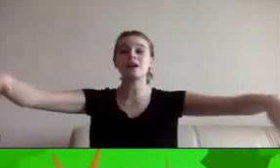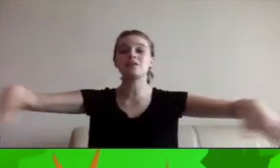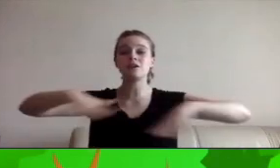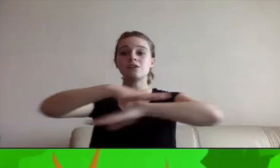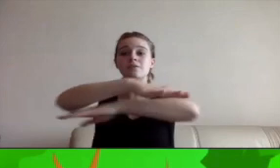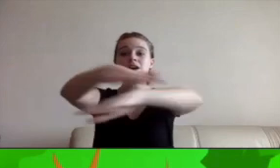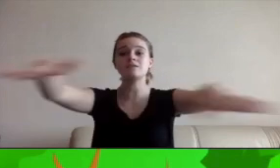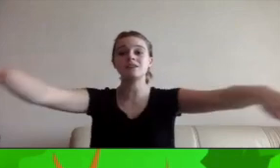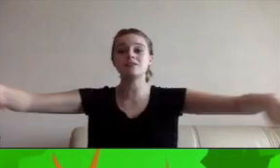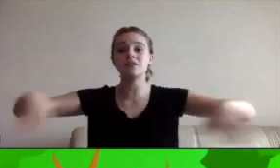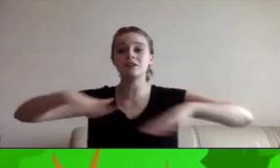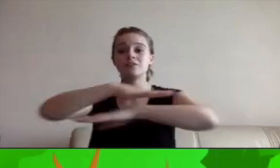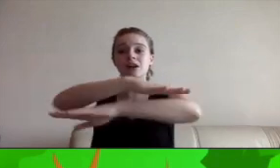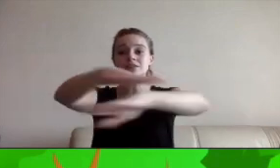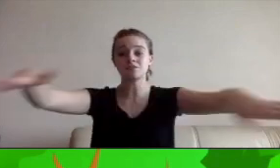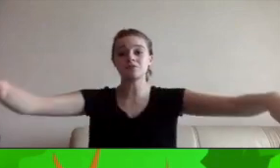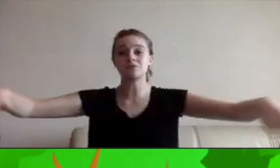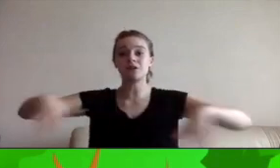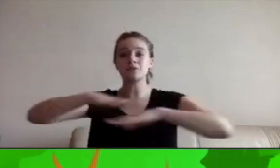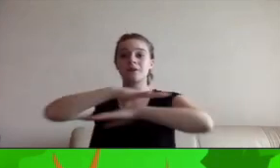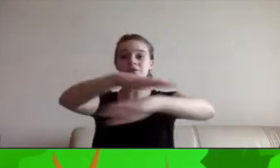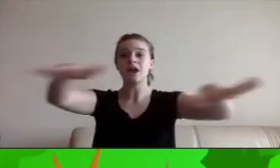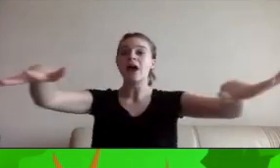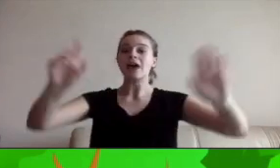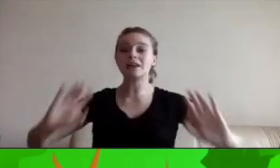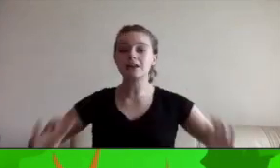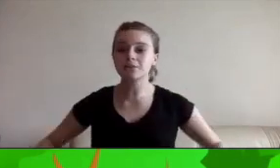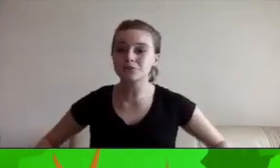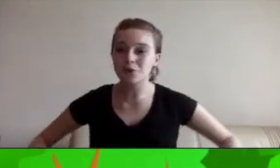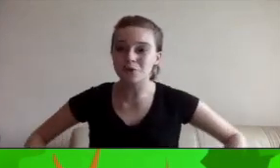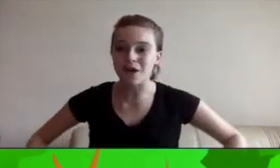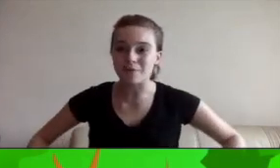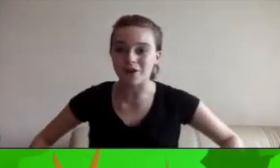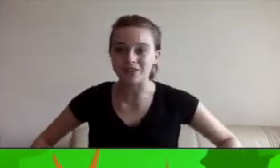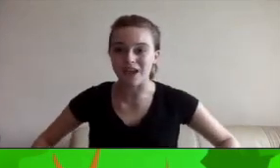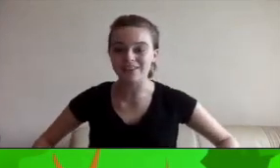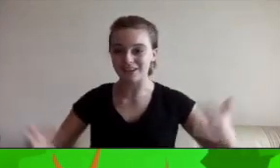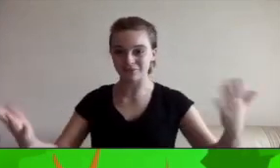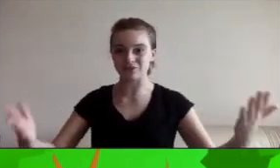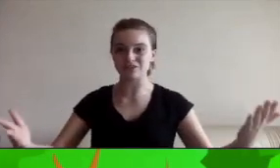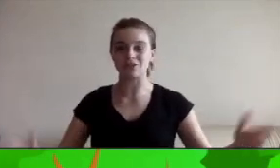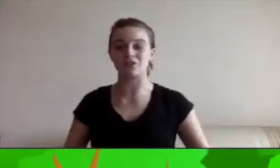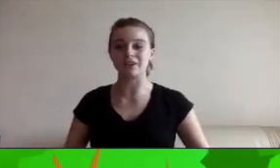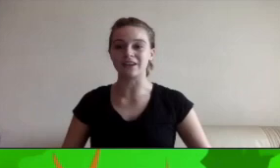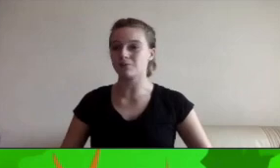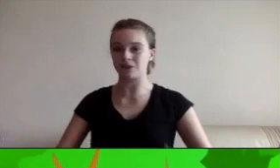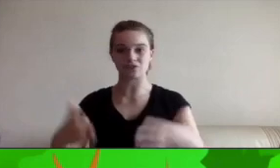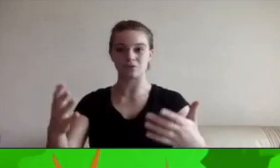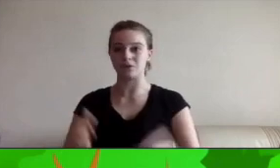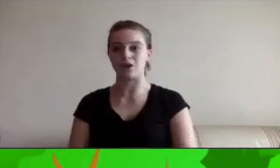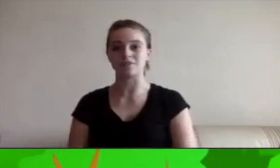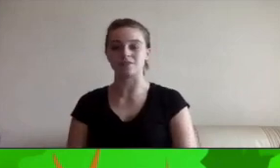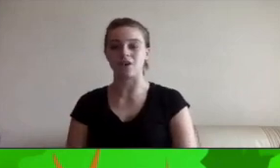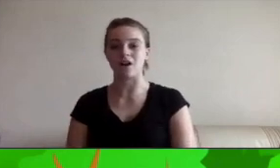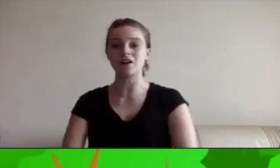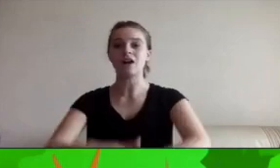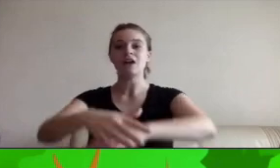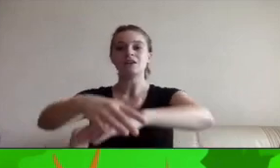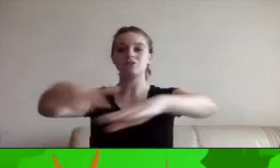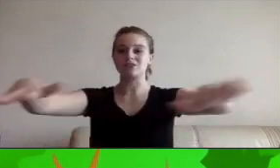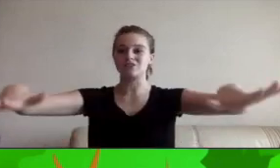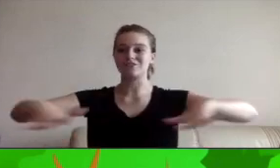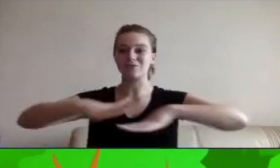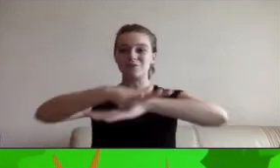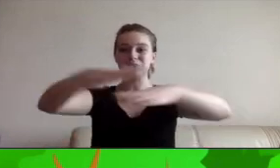all around and the green grass grew all around and if you don't know that part yet if you're still learning it which we all still are